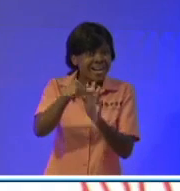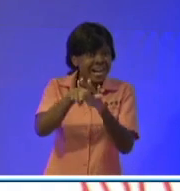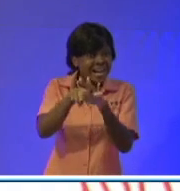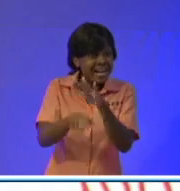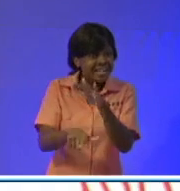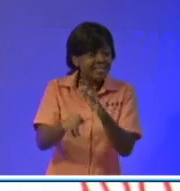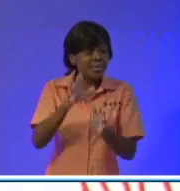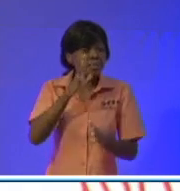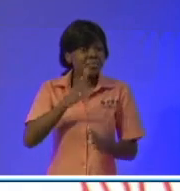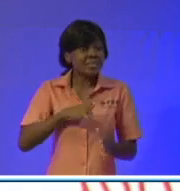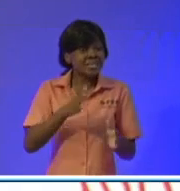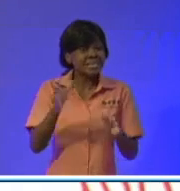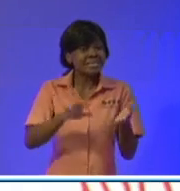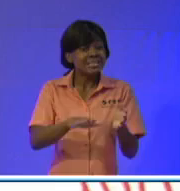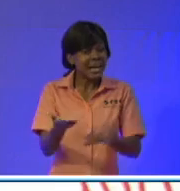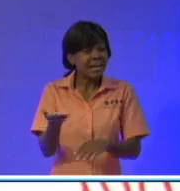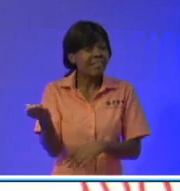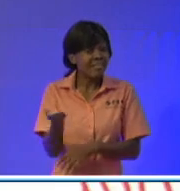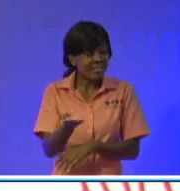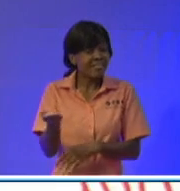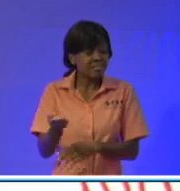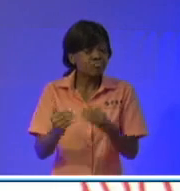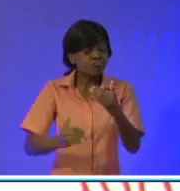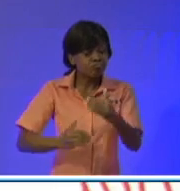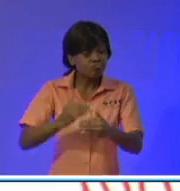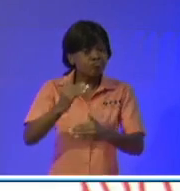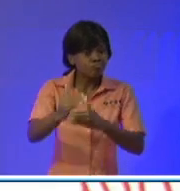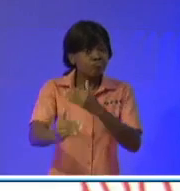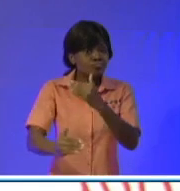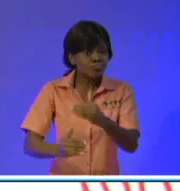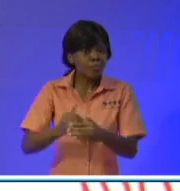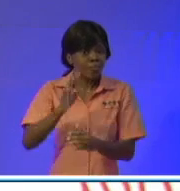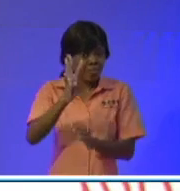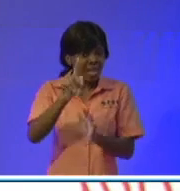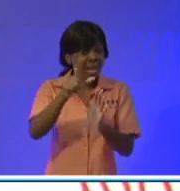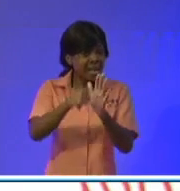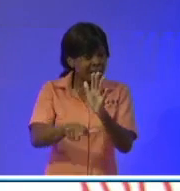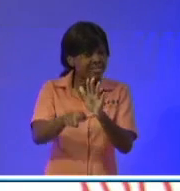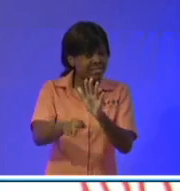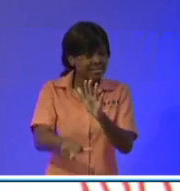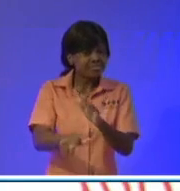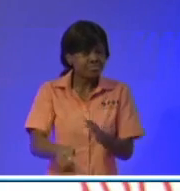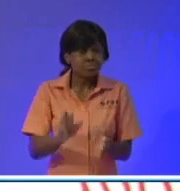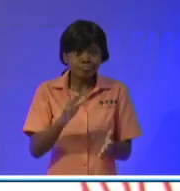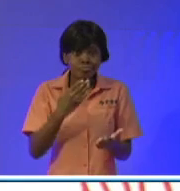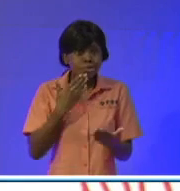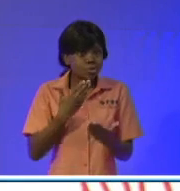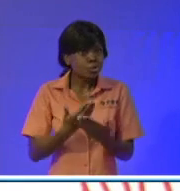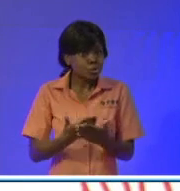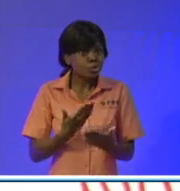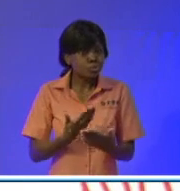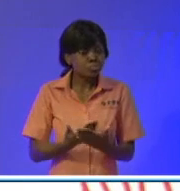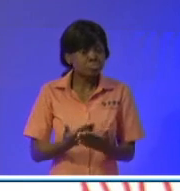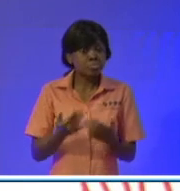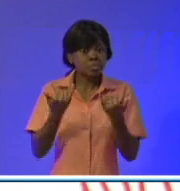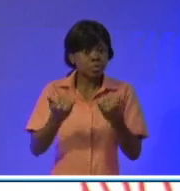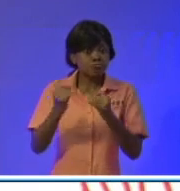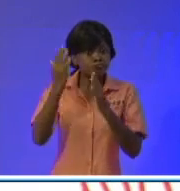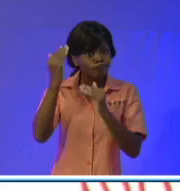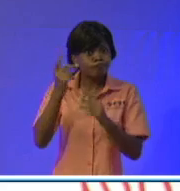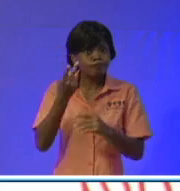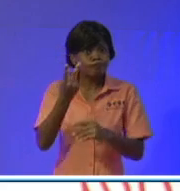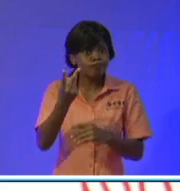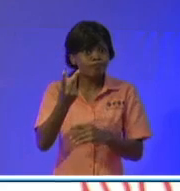Just as I was saying from the start, the last time I was here, we had recorded 2 maternal deaths, which was related